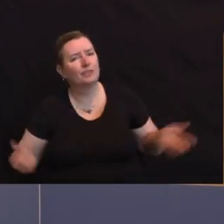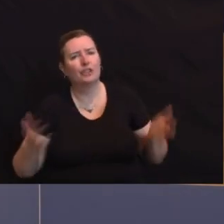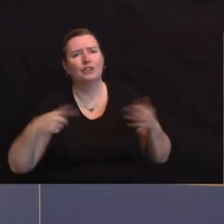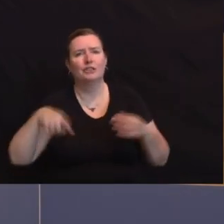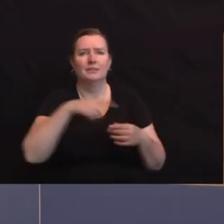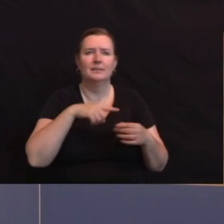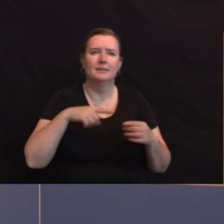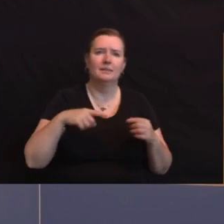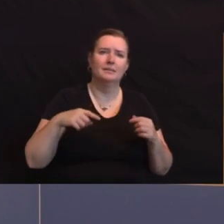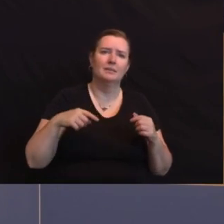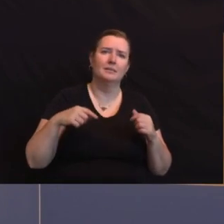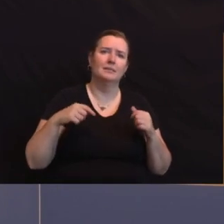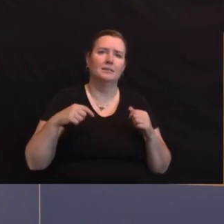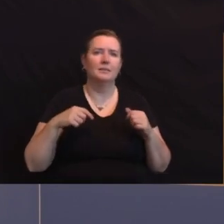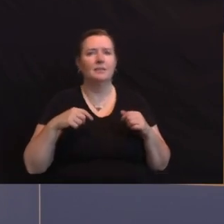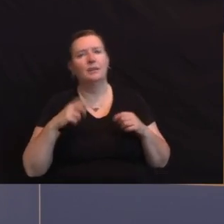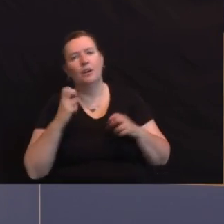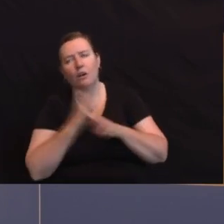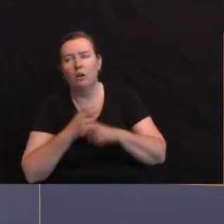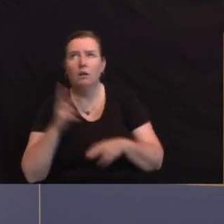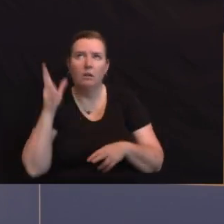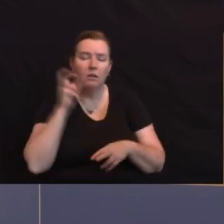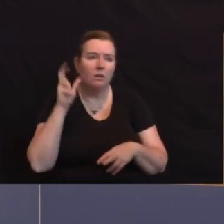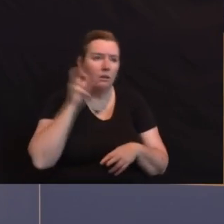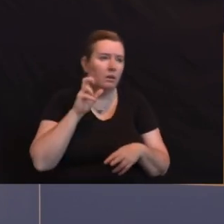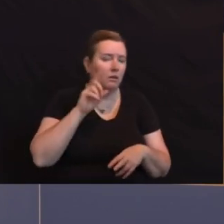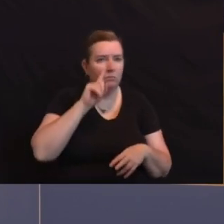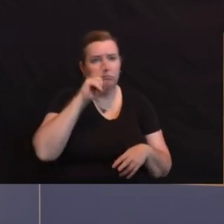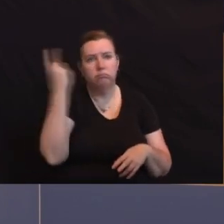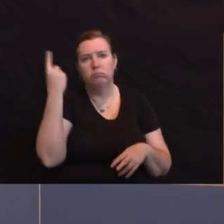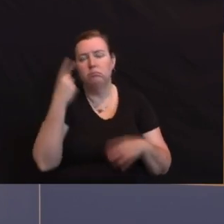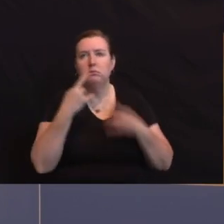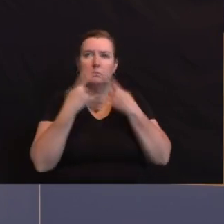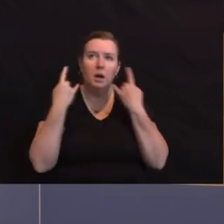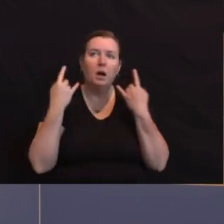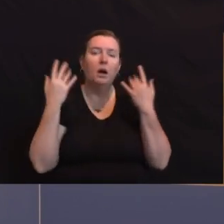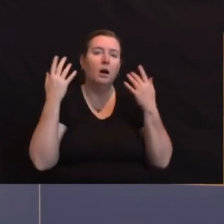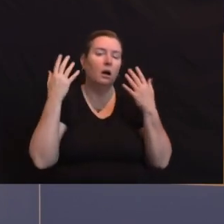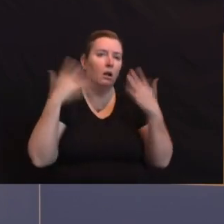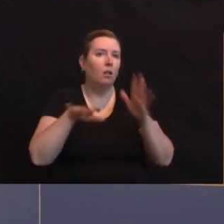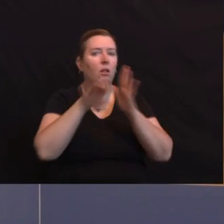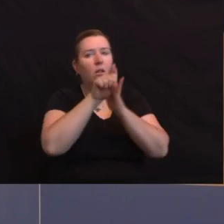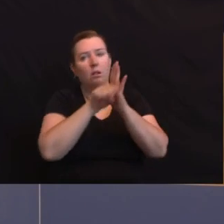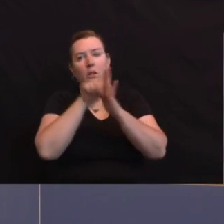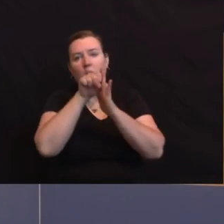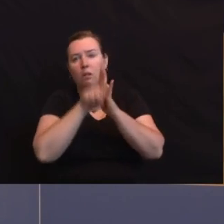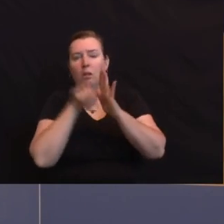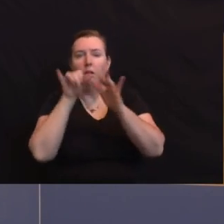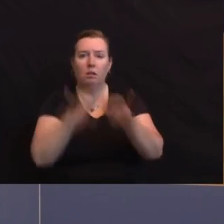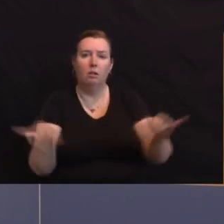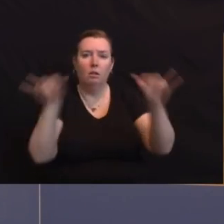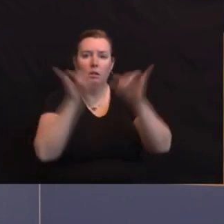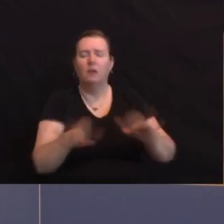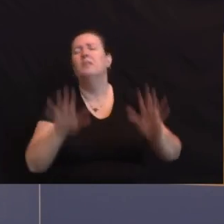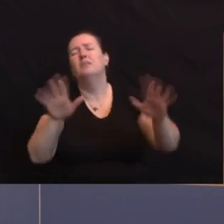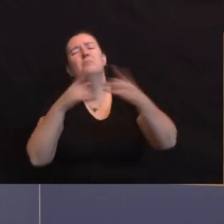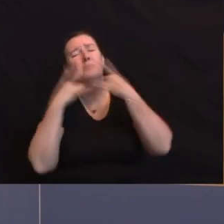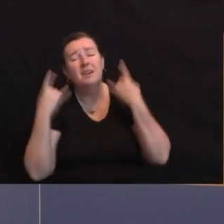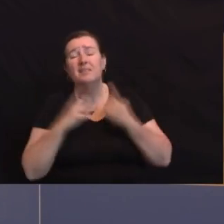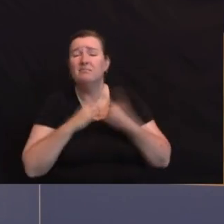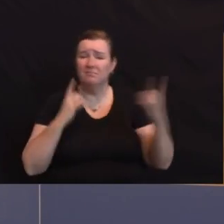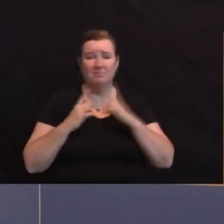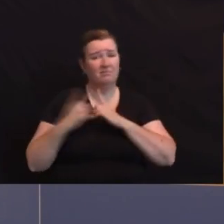this is hard. I know that they've been doing this for a long time, and all that is happening. But wear the masks, social distances. You know,